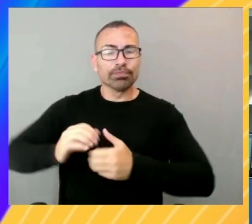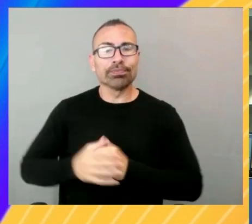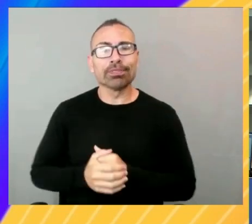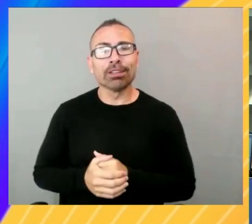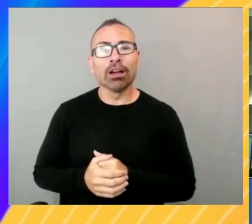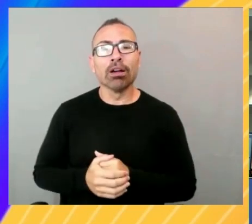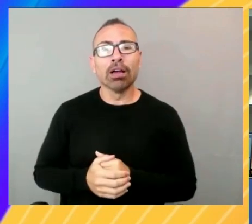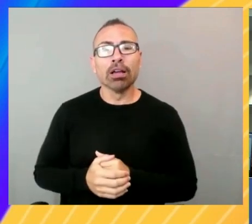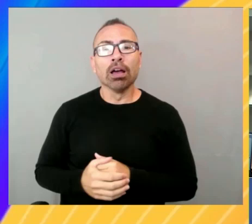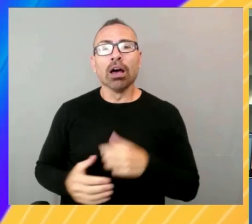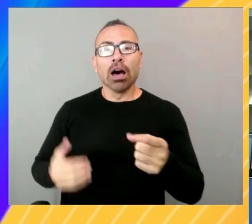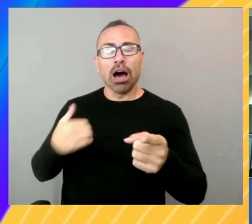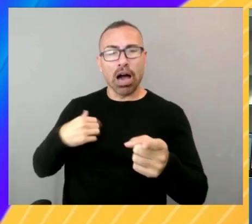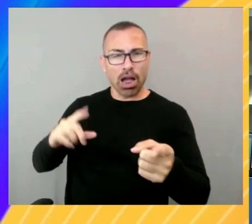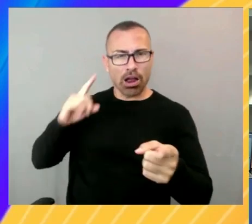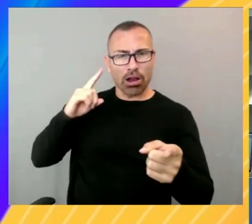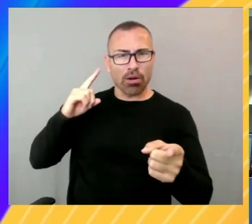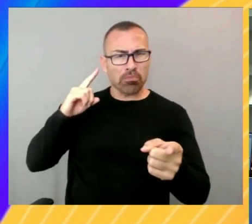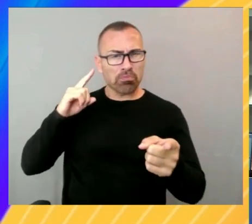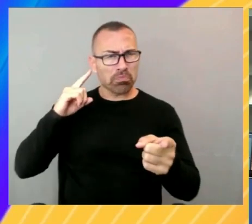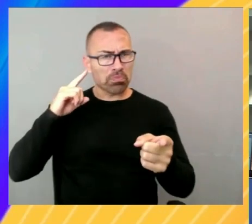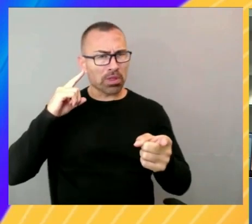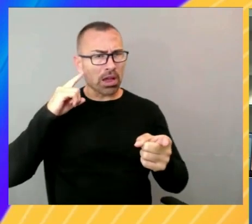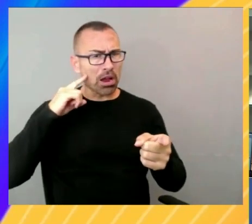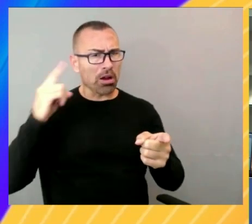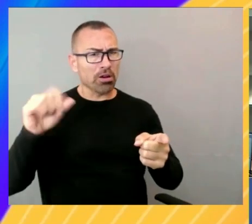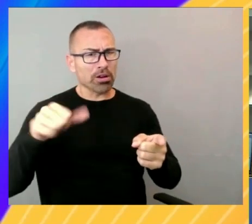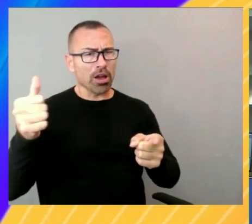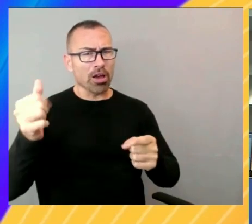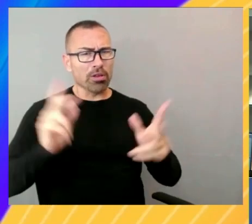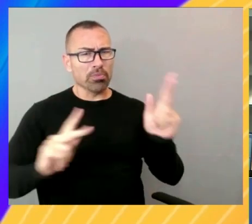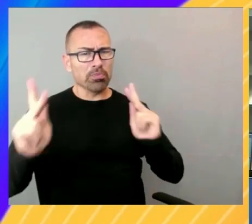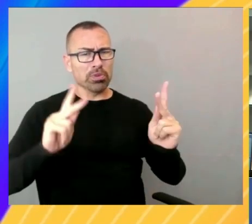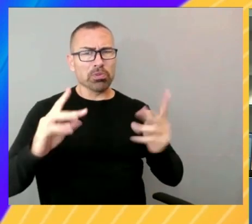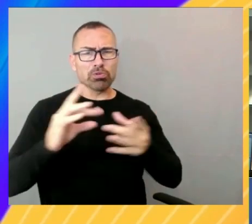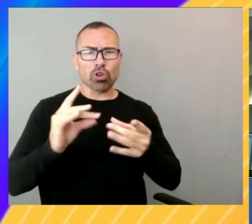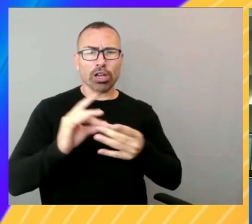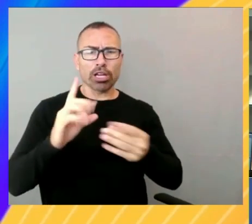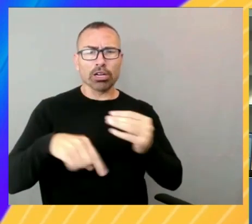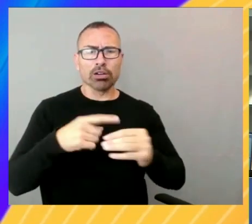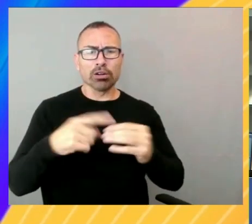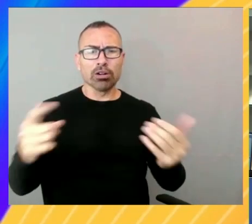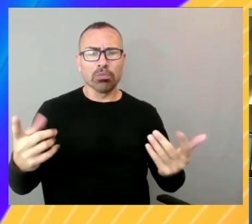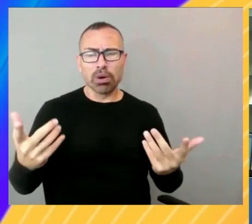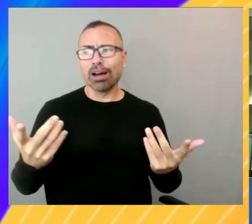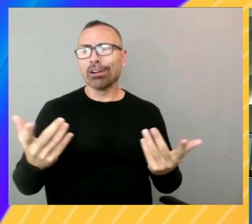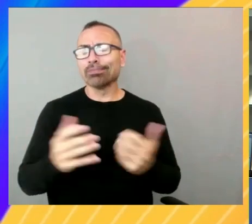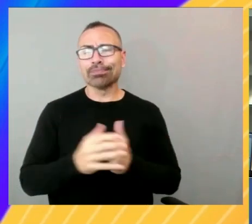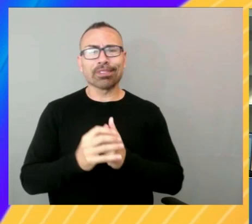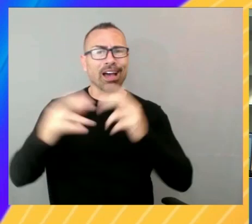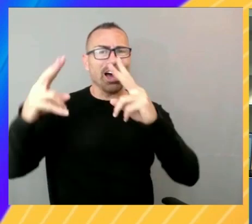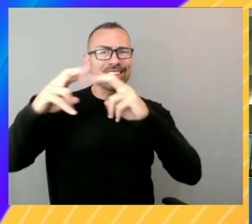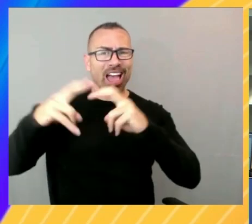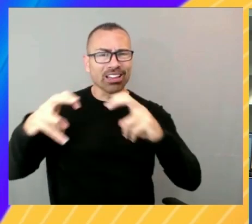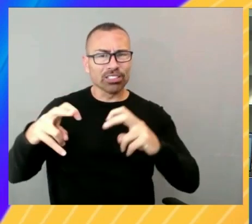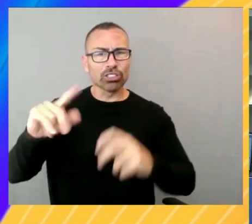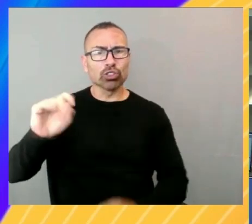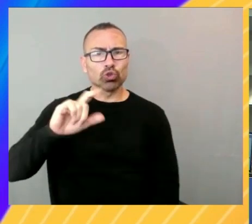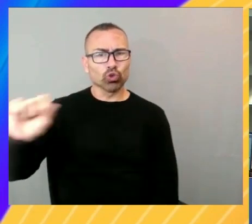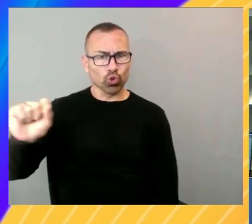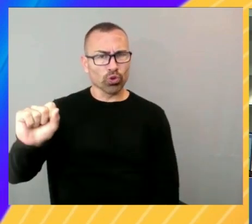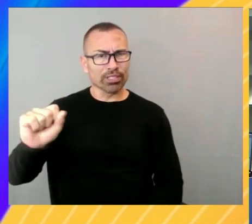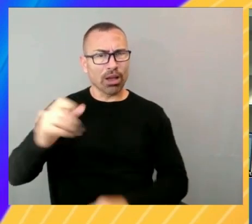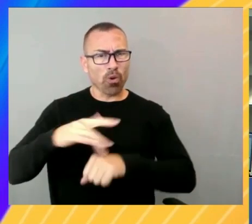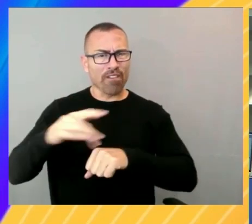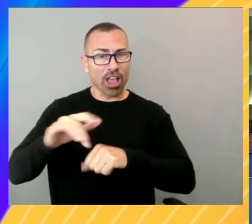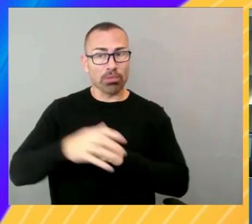X-Ray and just like the predictive analysis that could come from using those types of tools. And I thought that was pretty darn neat.